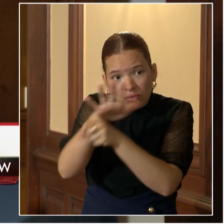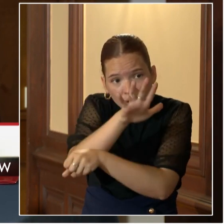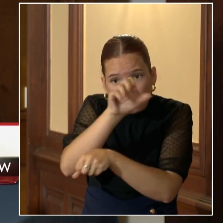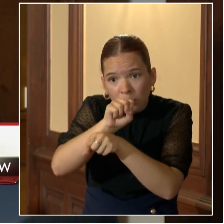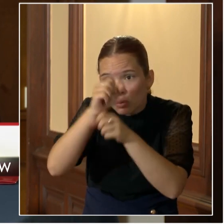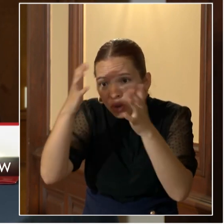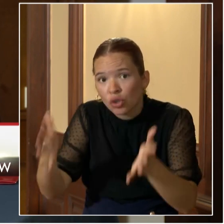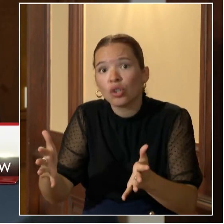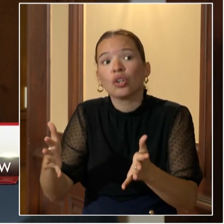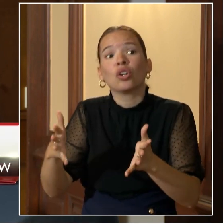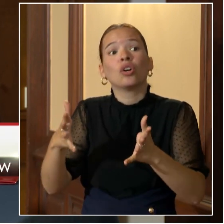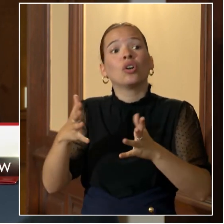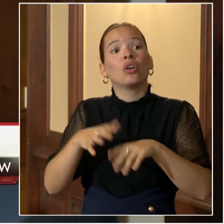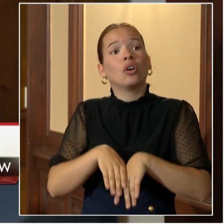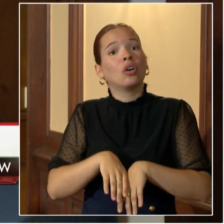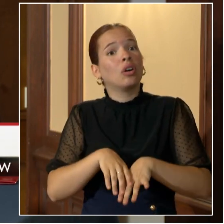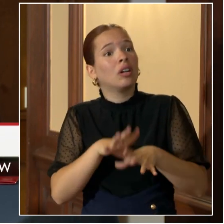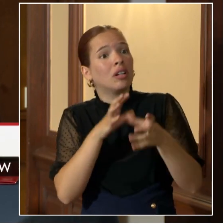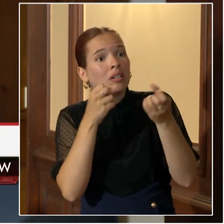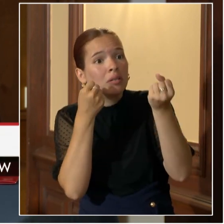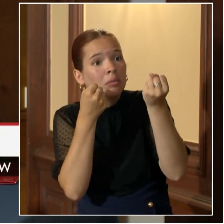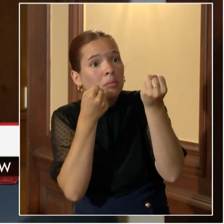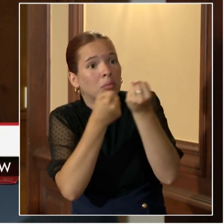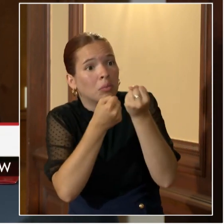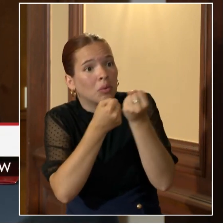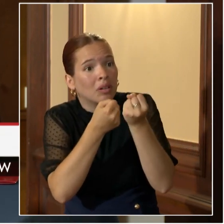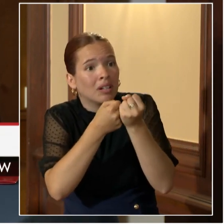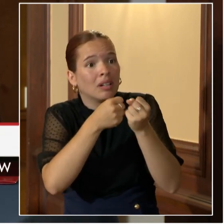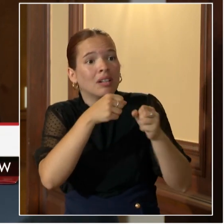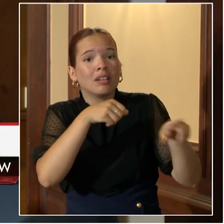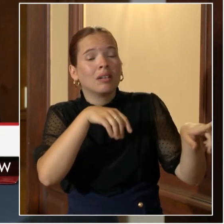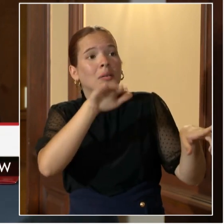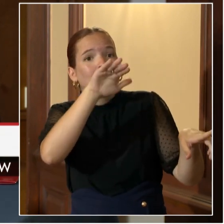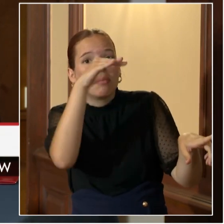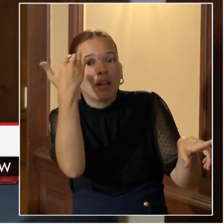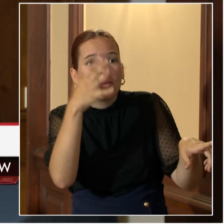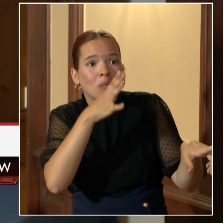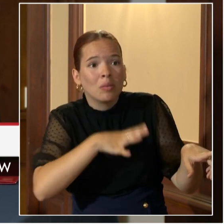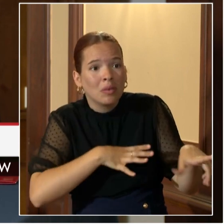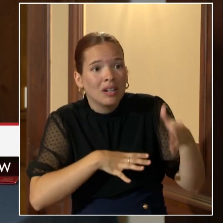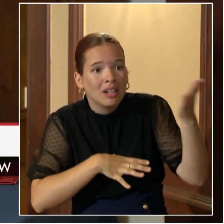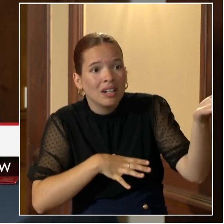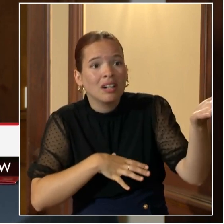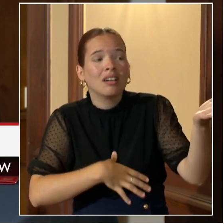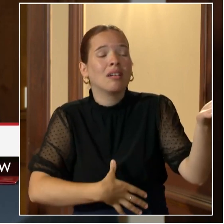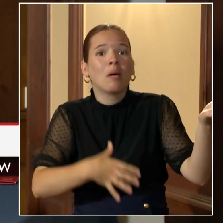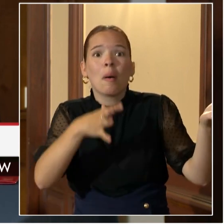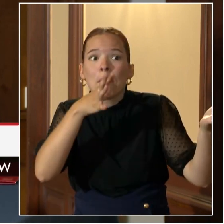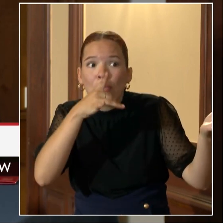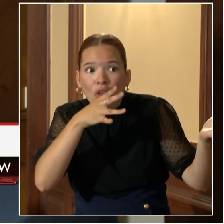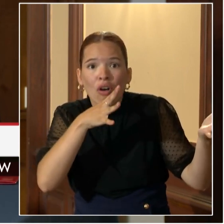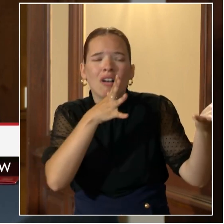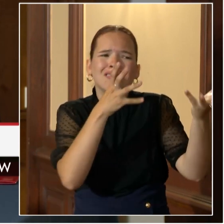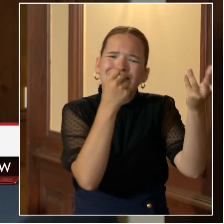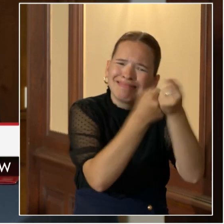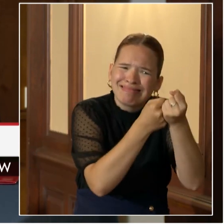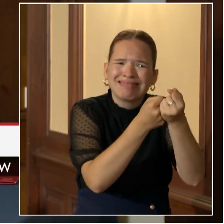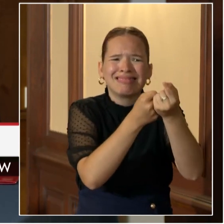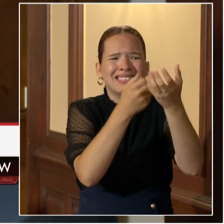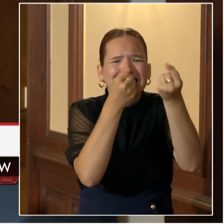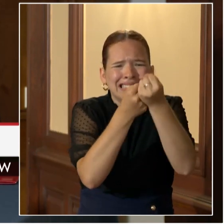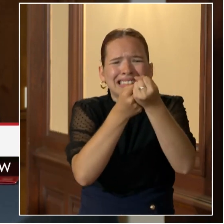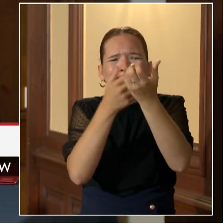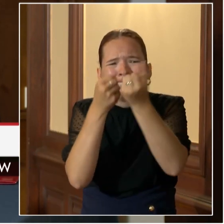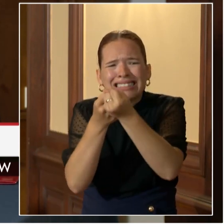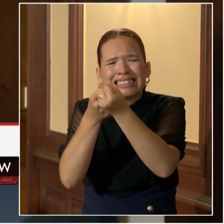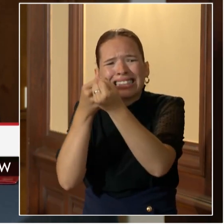This is not about running for another position. I'm not interested in that. I just want to do the best job that I can do And I'm tired of seeing opportunities go by because I don't